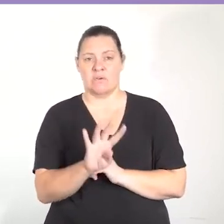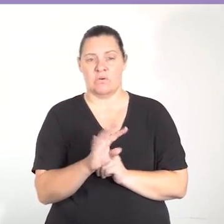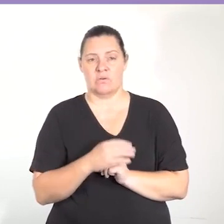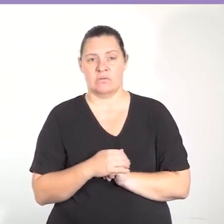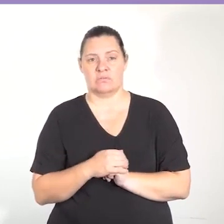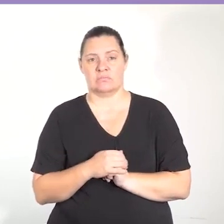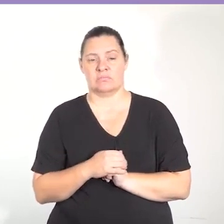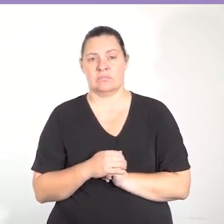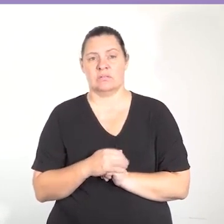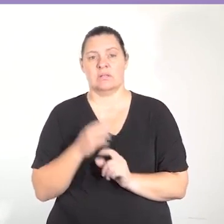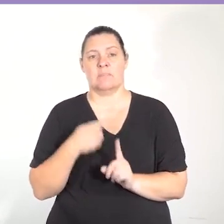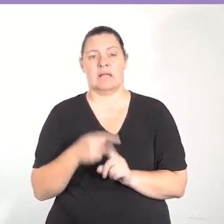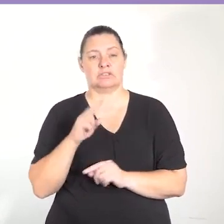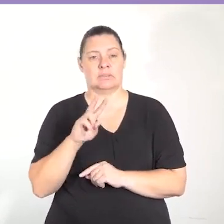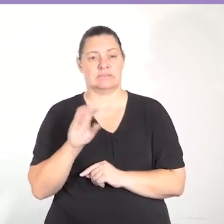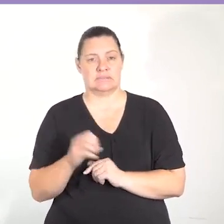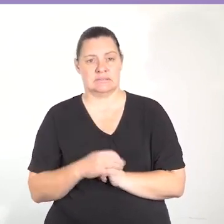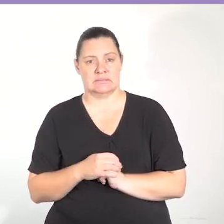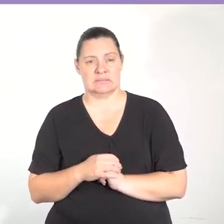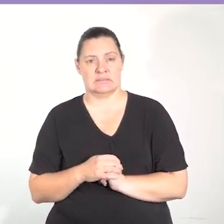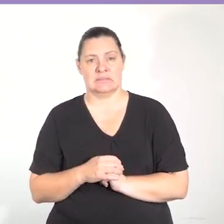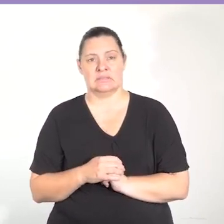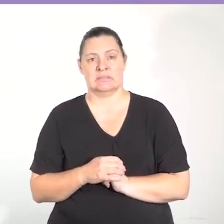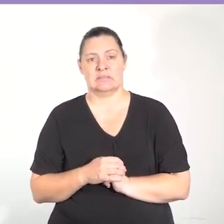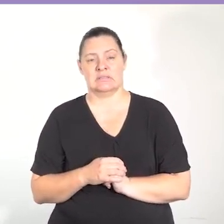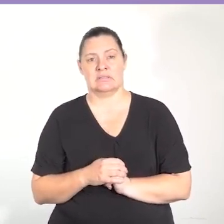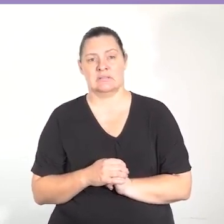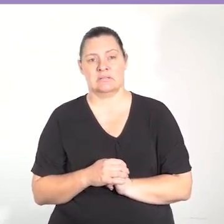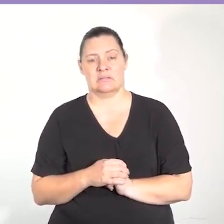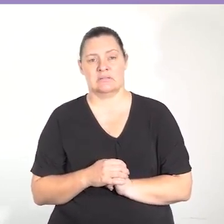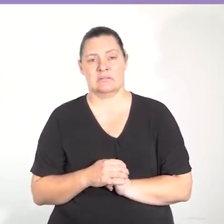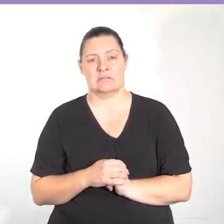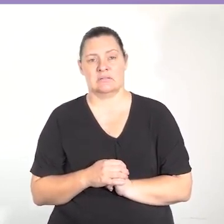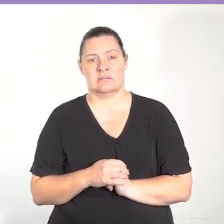is 4, plus 20 gives us